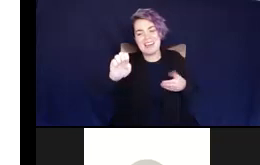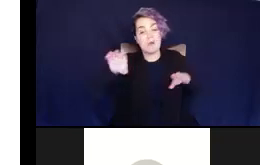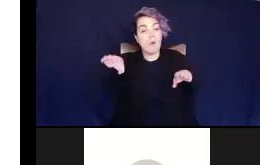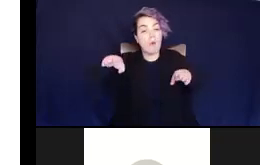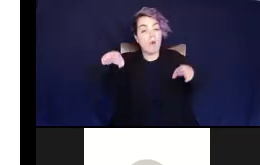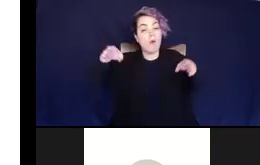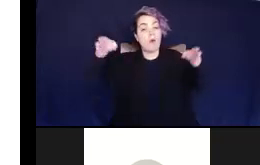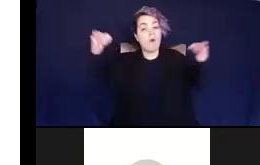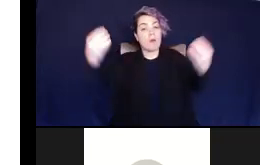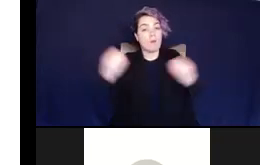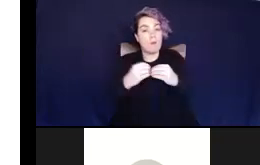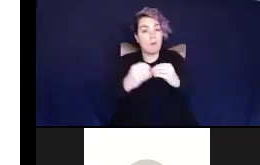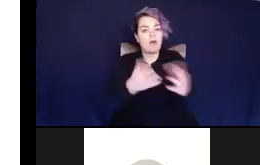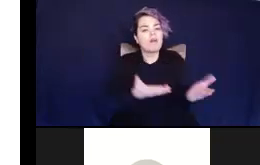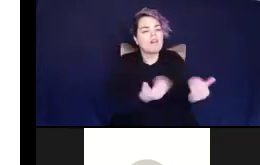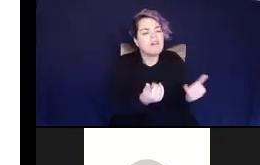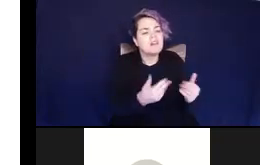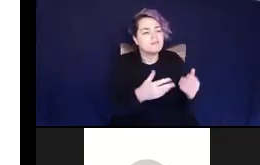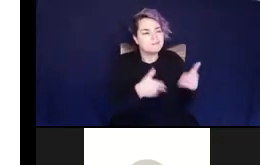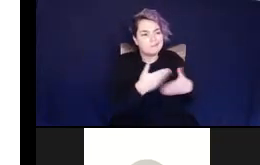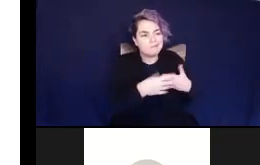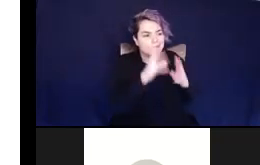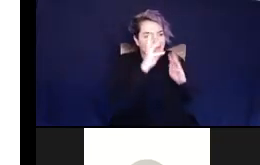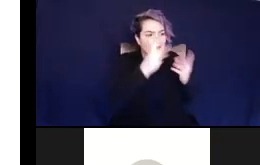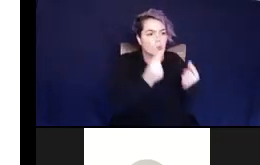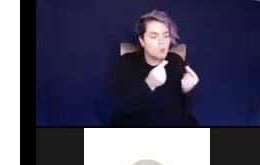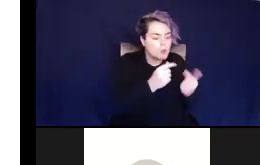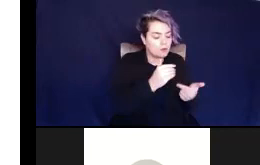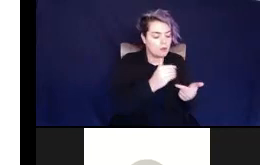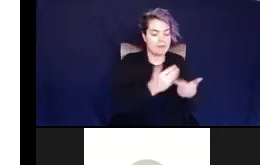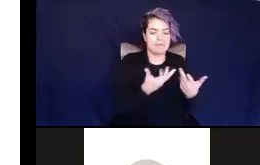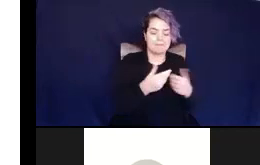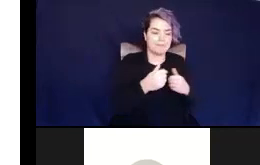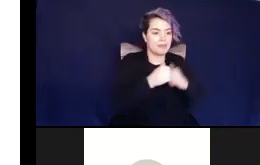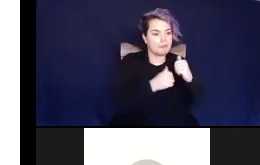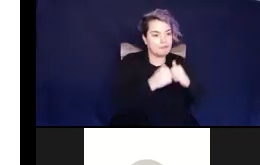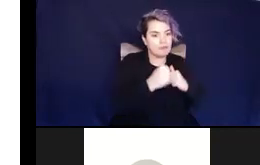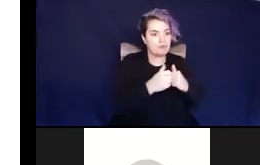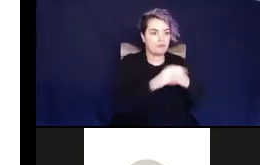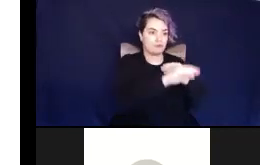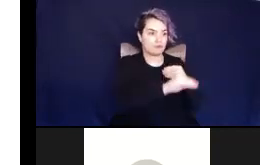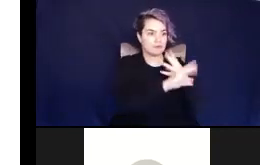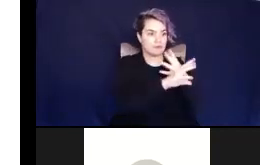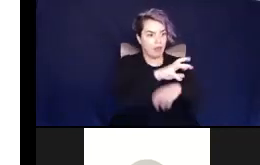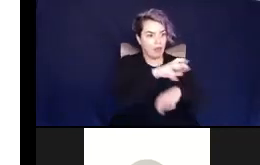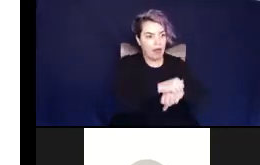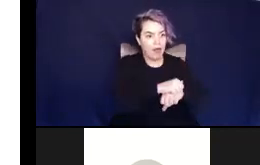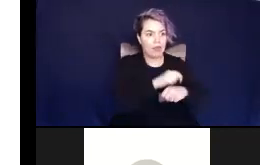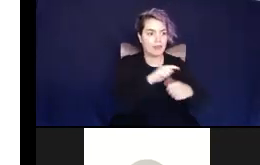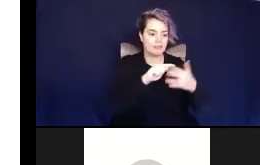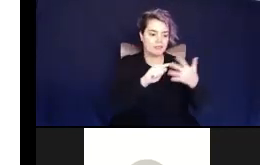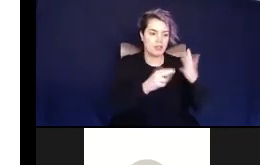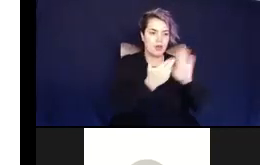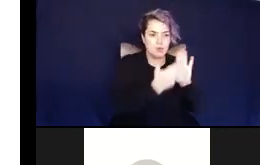can't do the infrastructure that you need to do, you can't get the telehealth things in place, you can't get the rules in place,